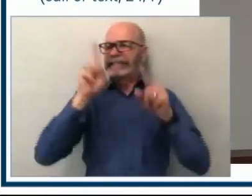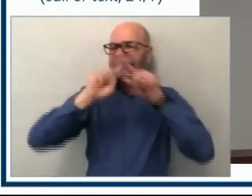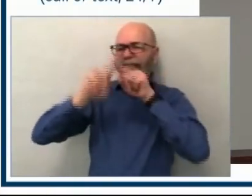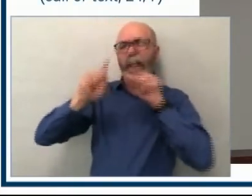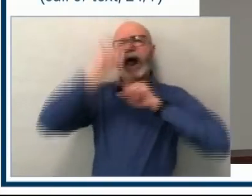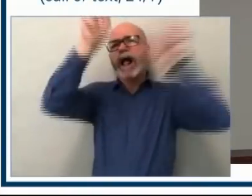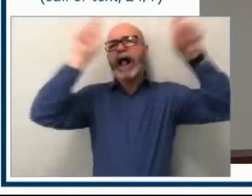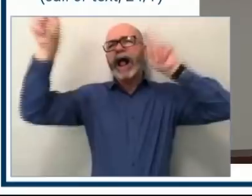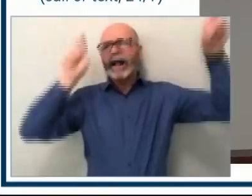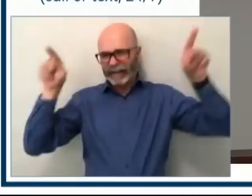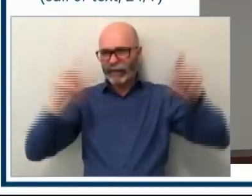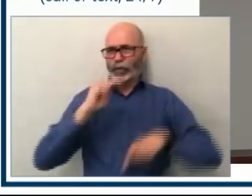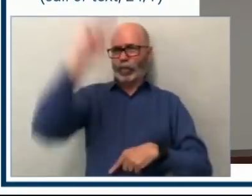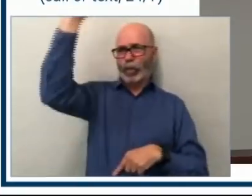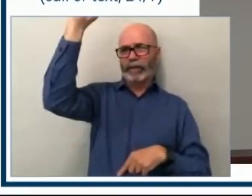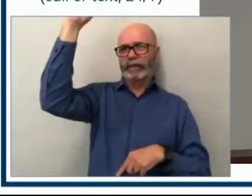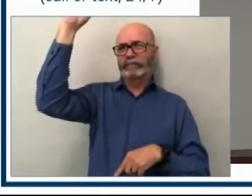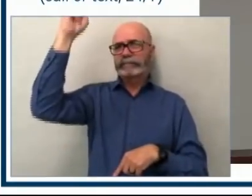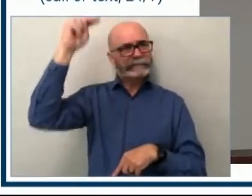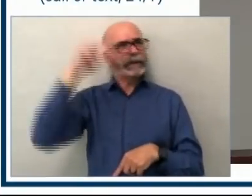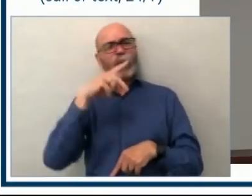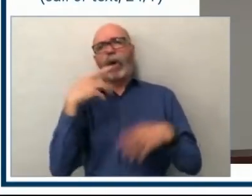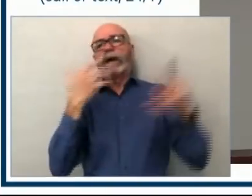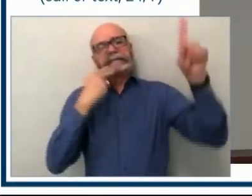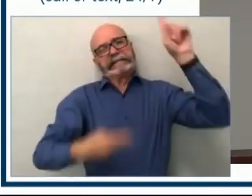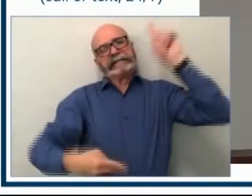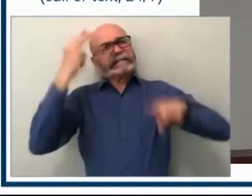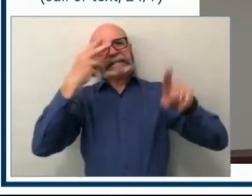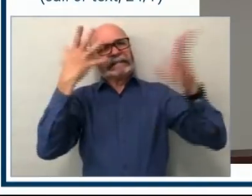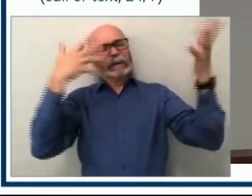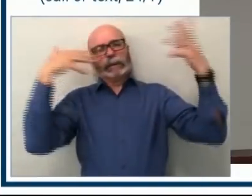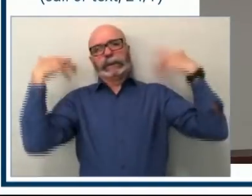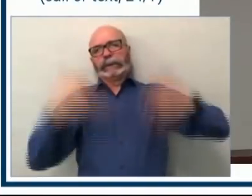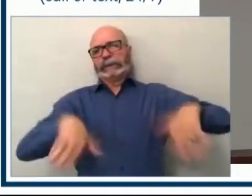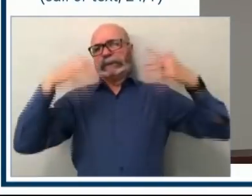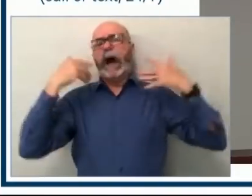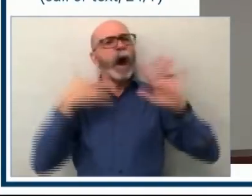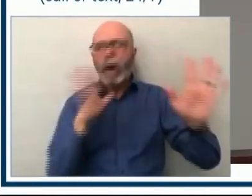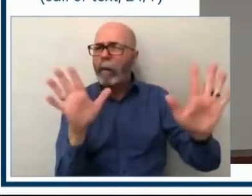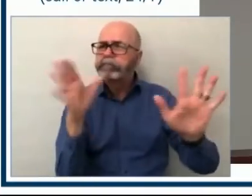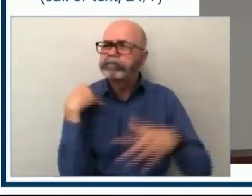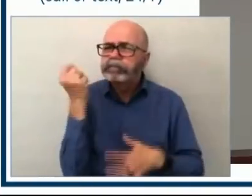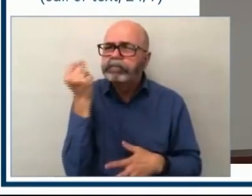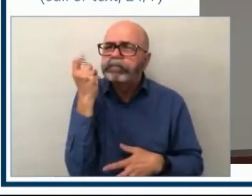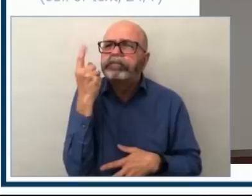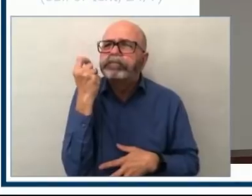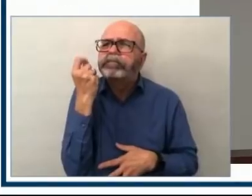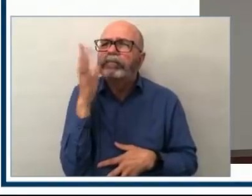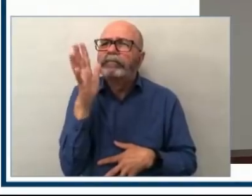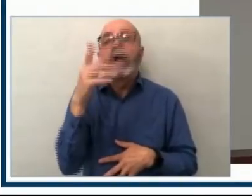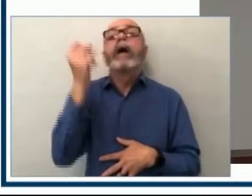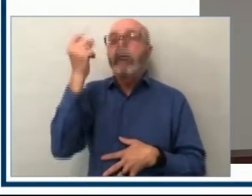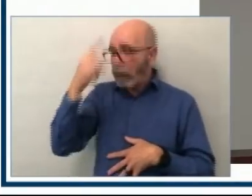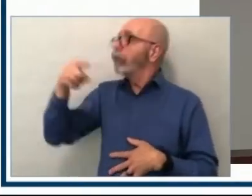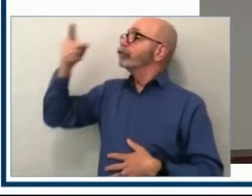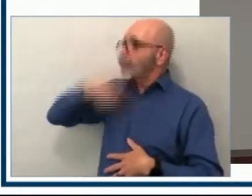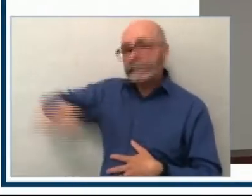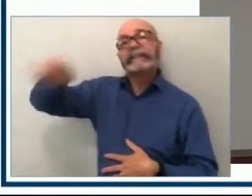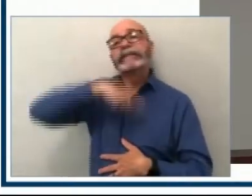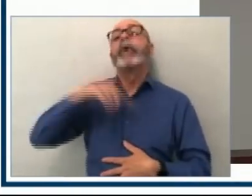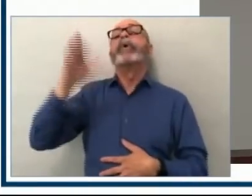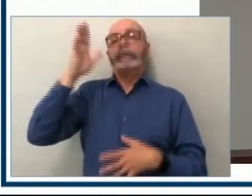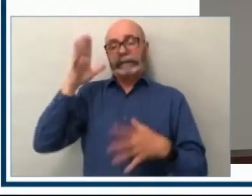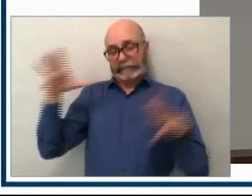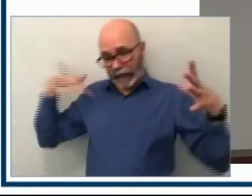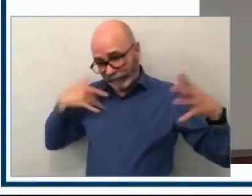territories. We understand the rationale and appreciate that we need to come together as a nation to address these unique needs